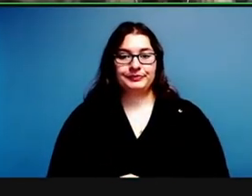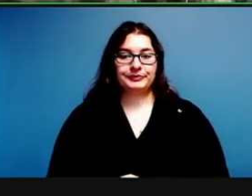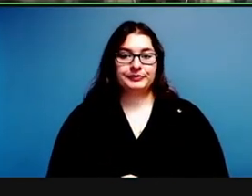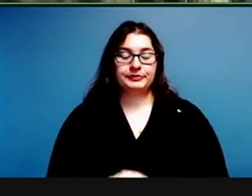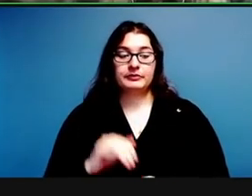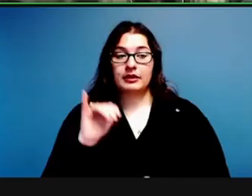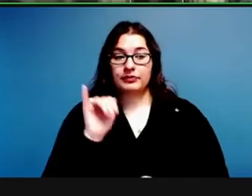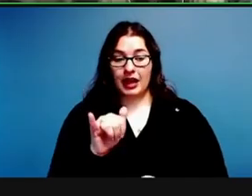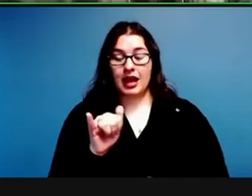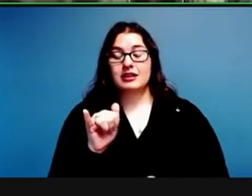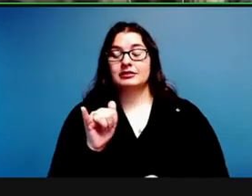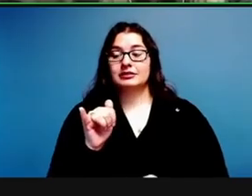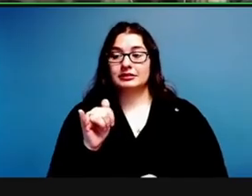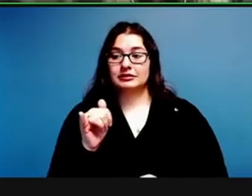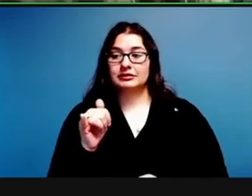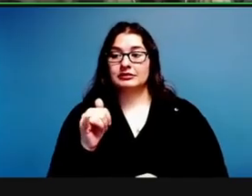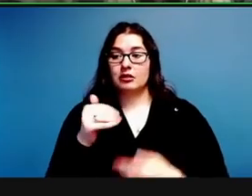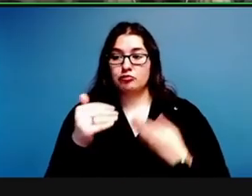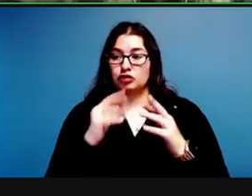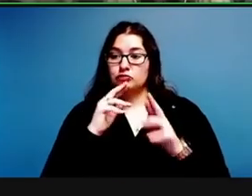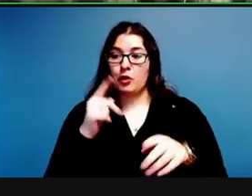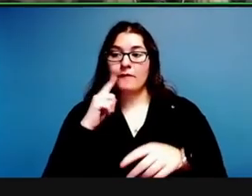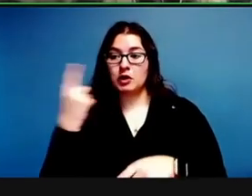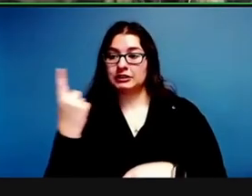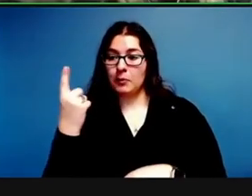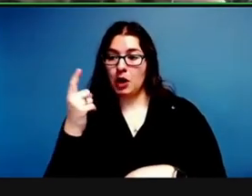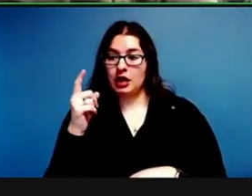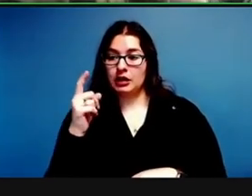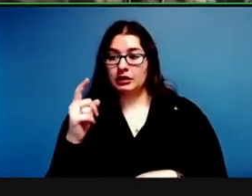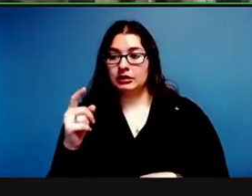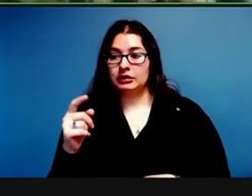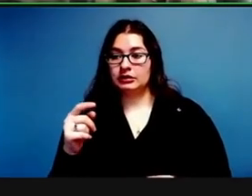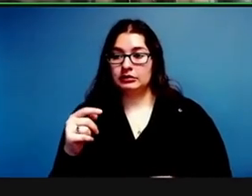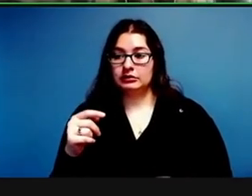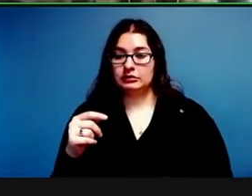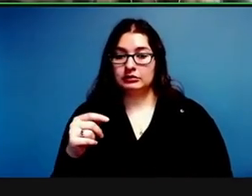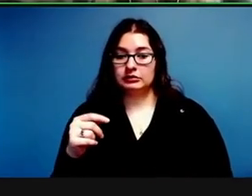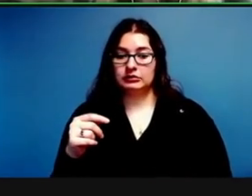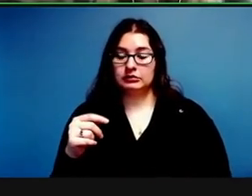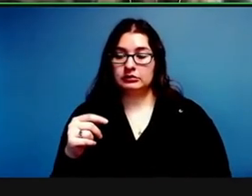This is actually a progress report for someone with a,